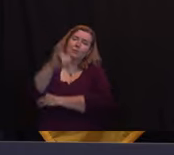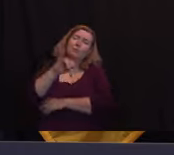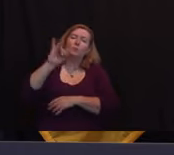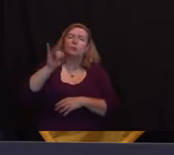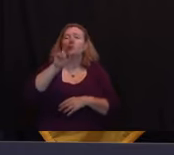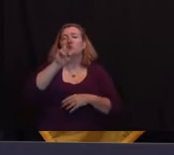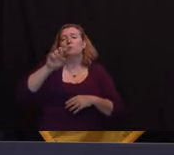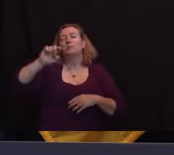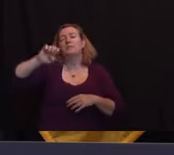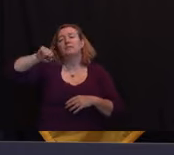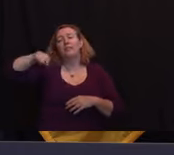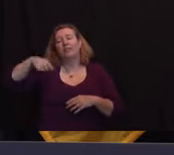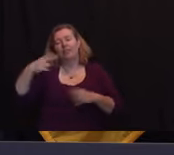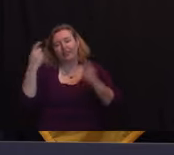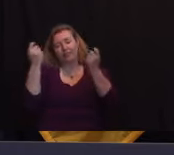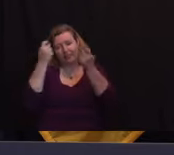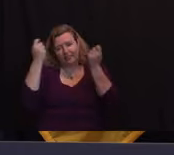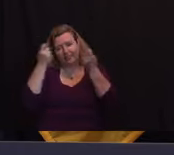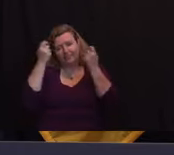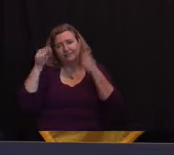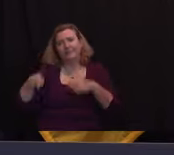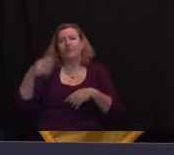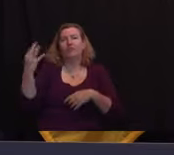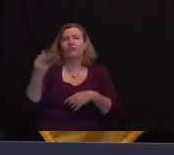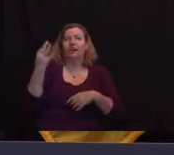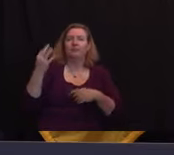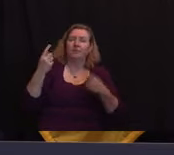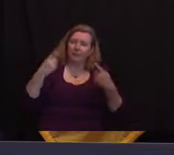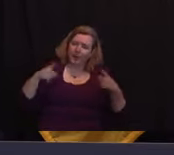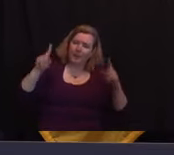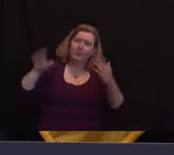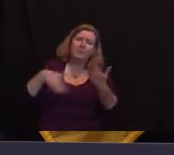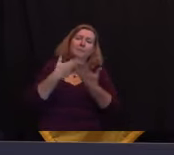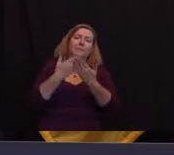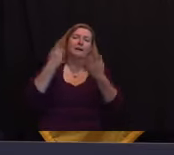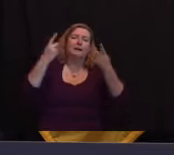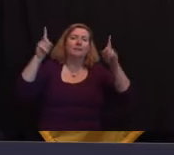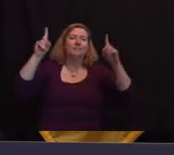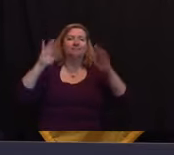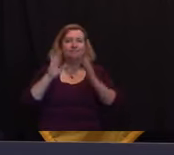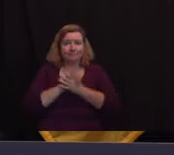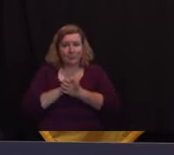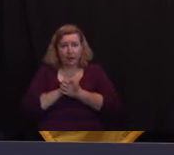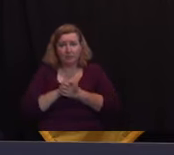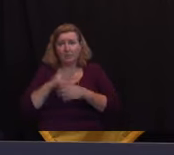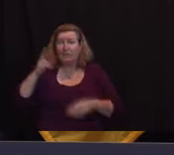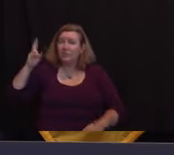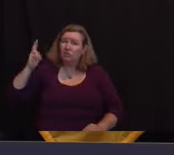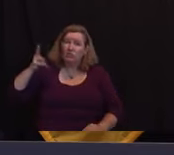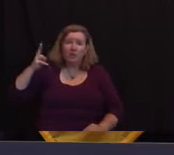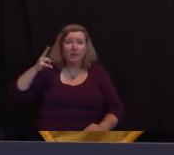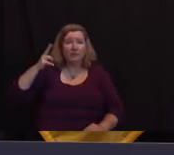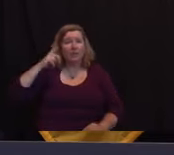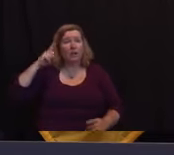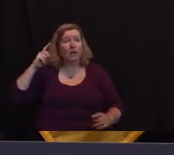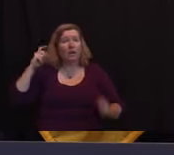Friday, long time coming. And make sure, folks, that you remember that point about the history.